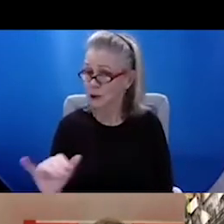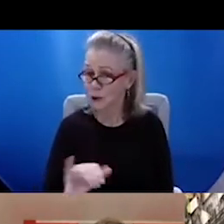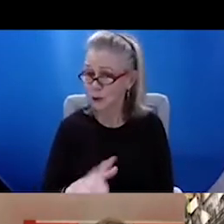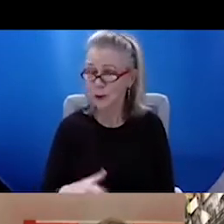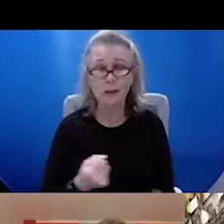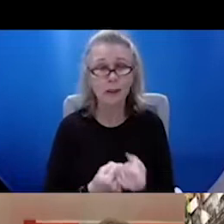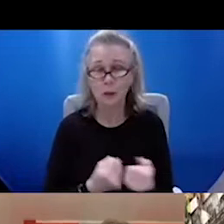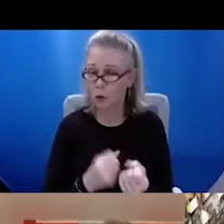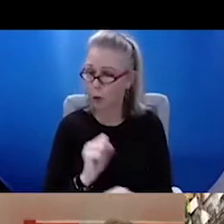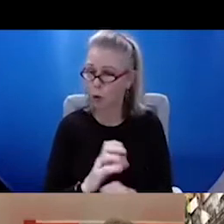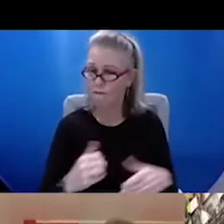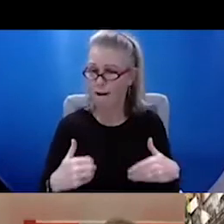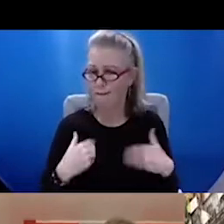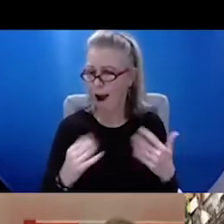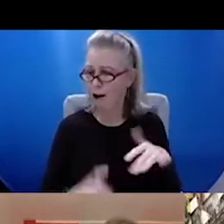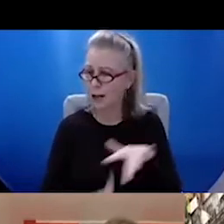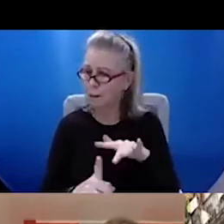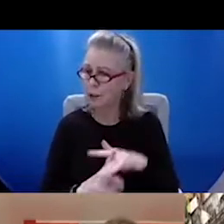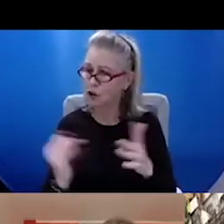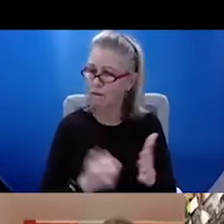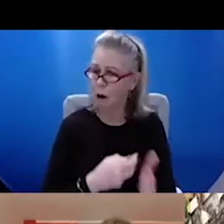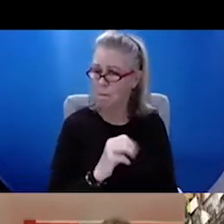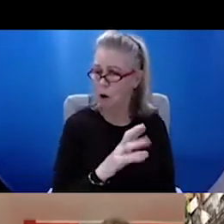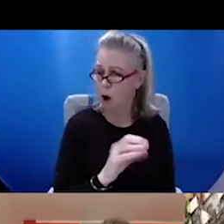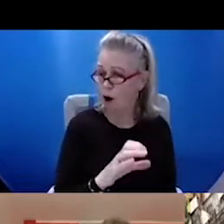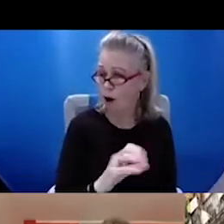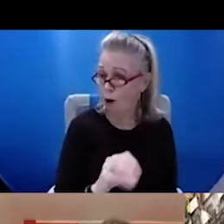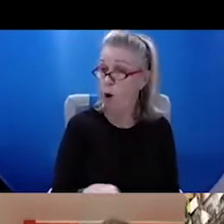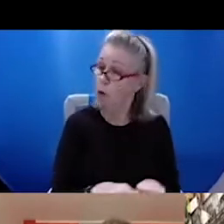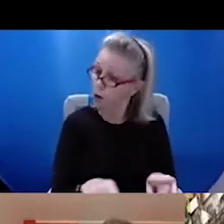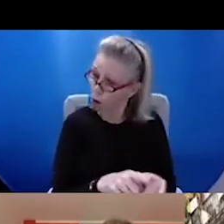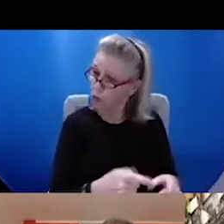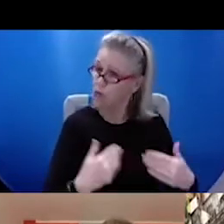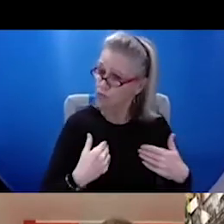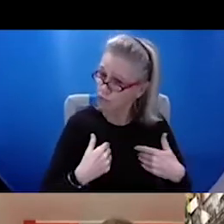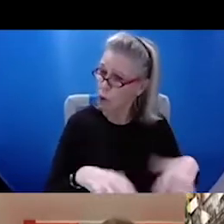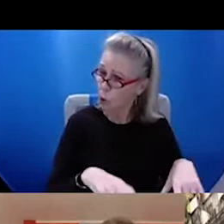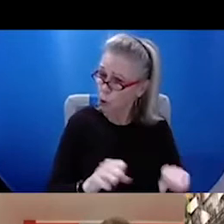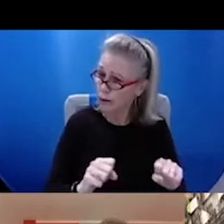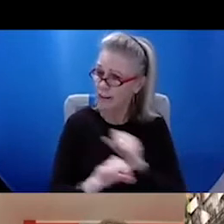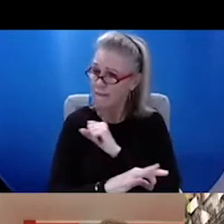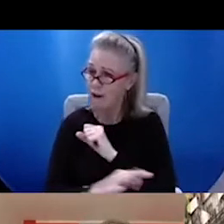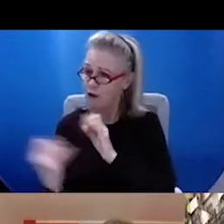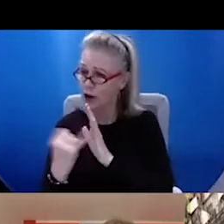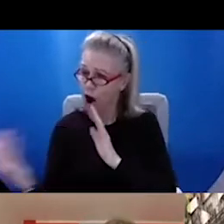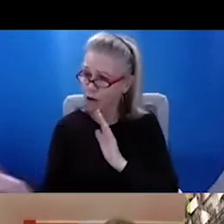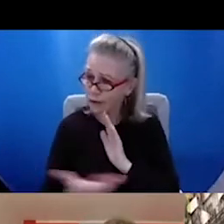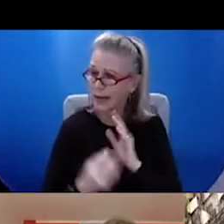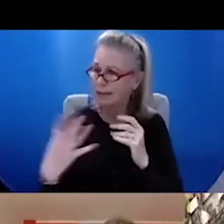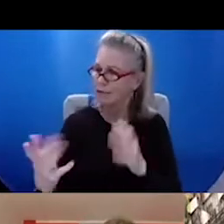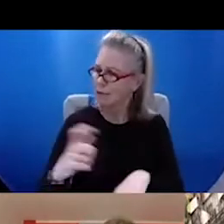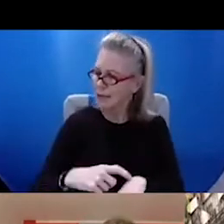of young and emerging artists from Morocco while hosting foreign ones, giving them time to navigate and relate to the city